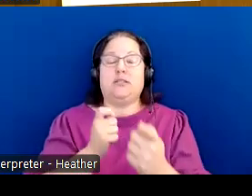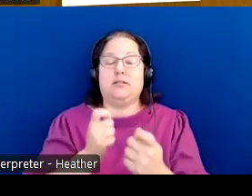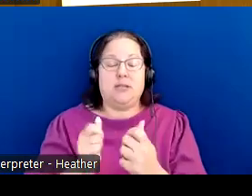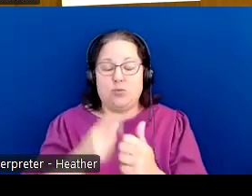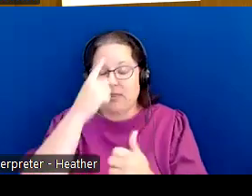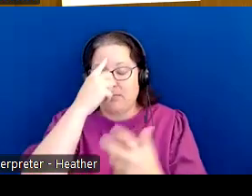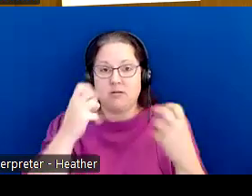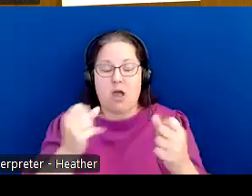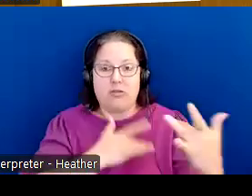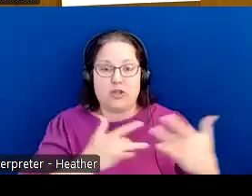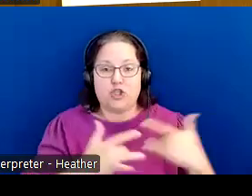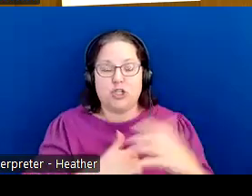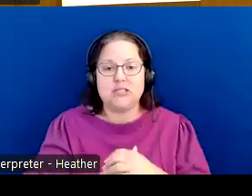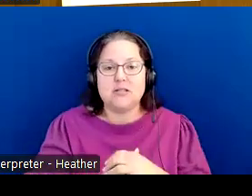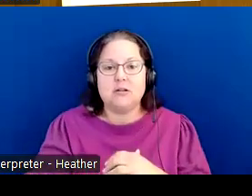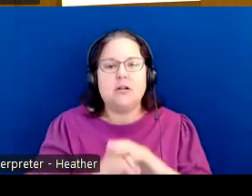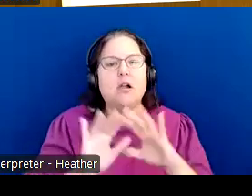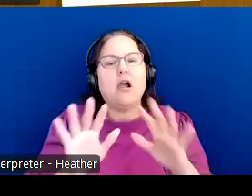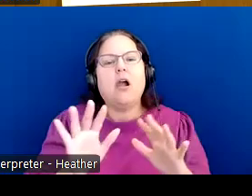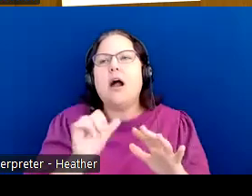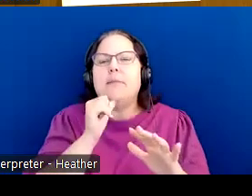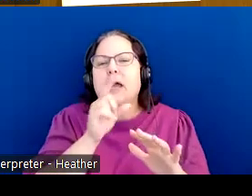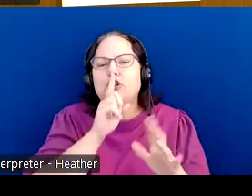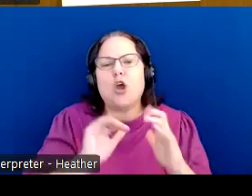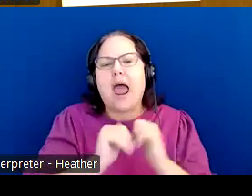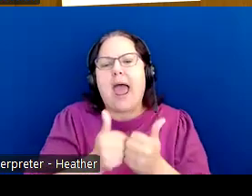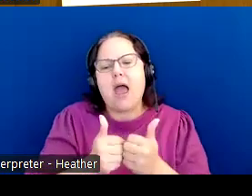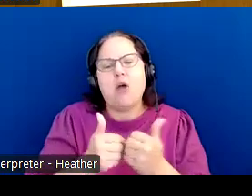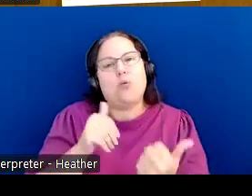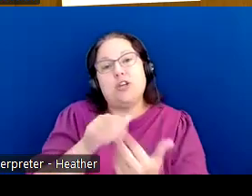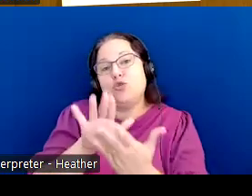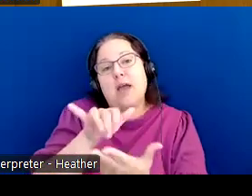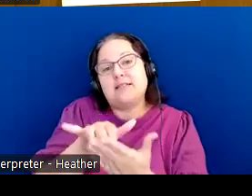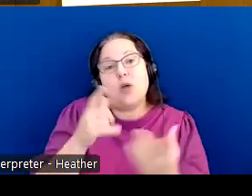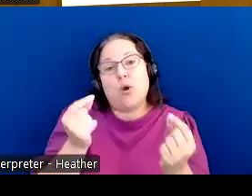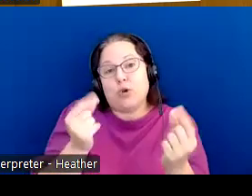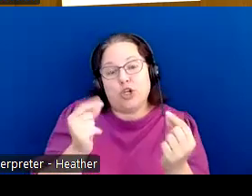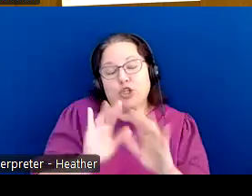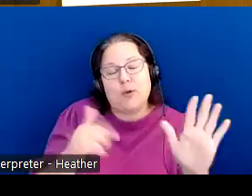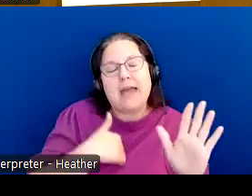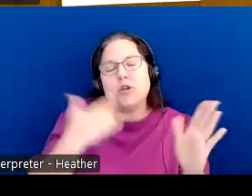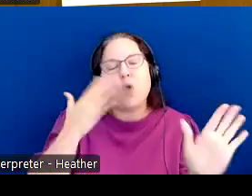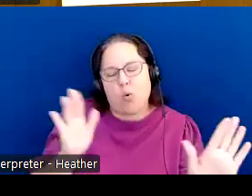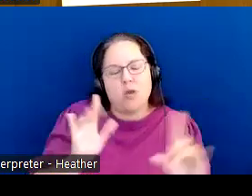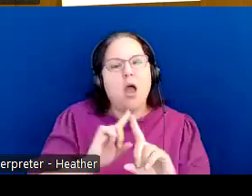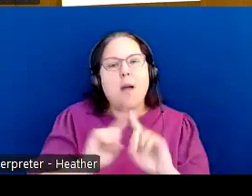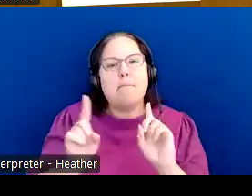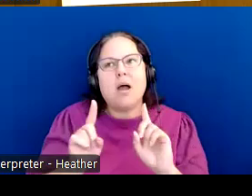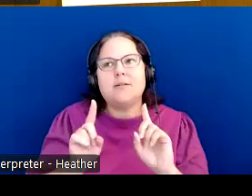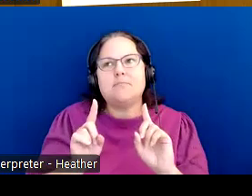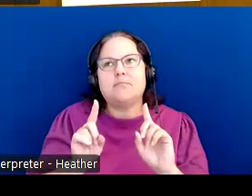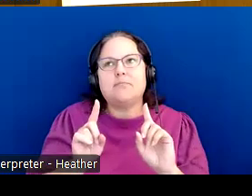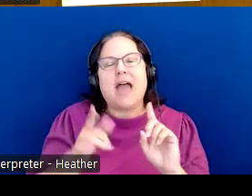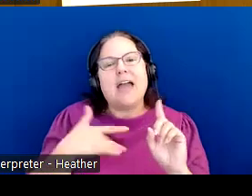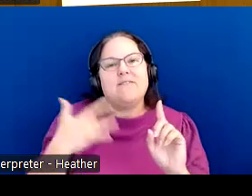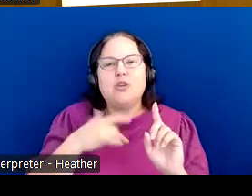So this is, I'm not sure how we're going to really address this or what we're doing about it. I don't feel like we need to do much differently other than